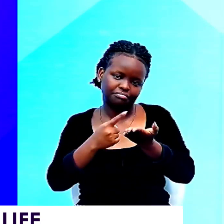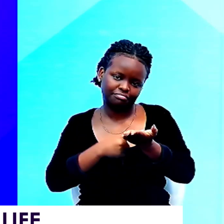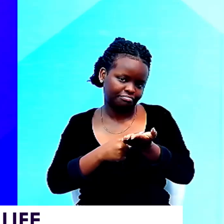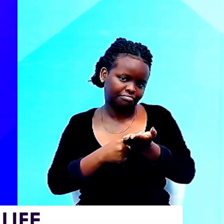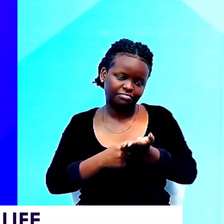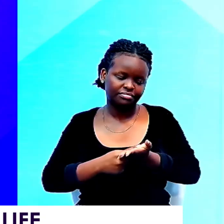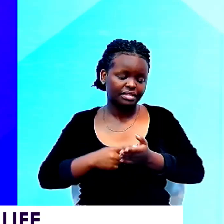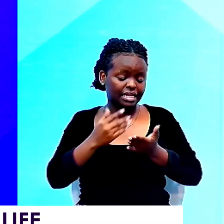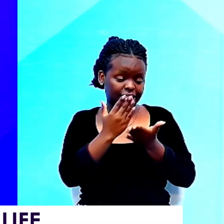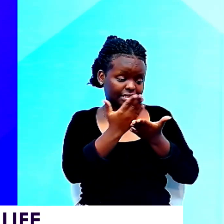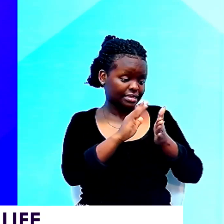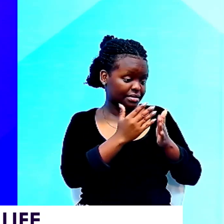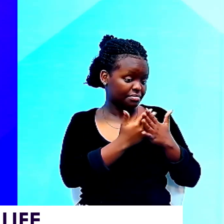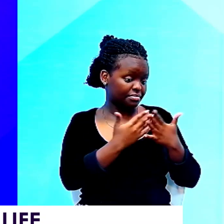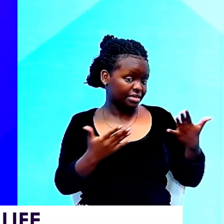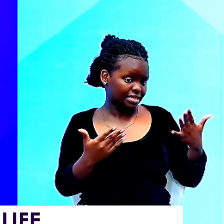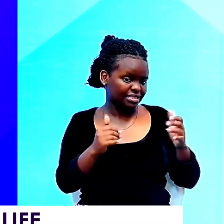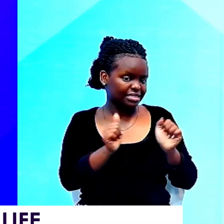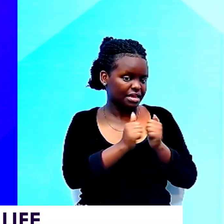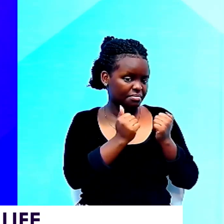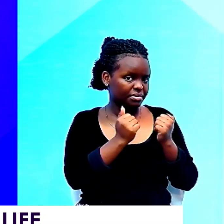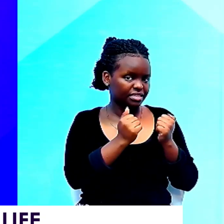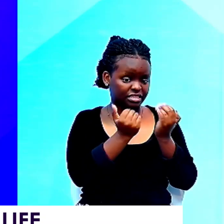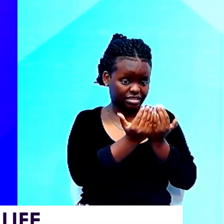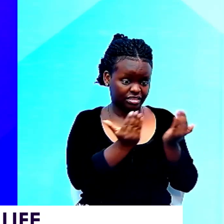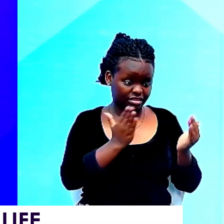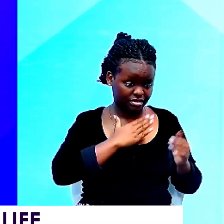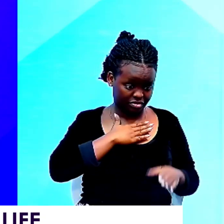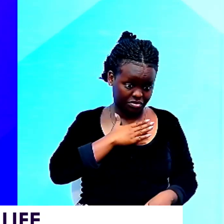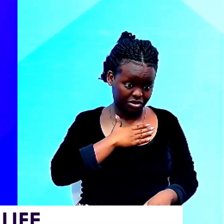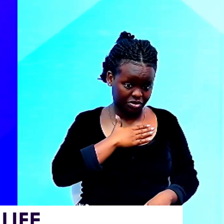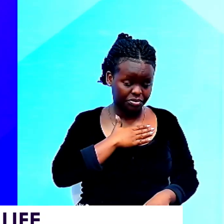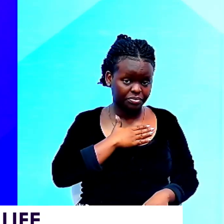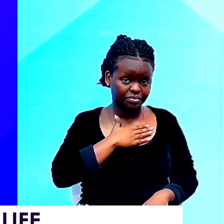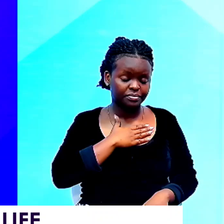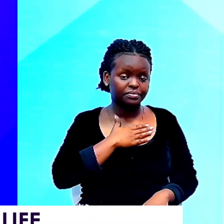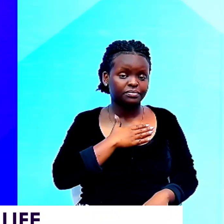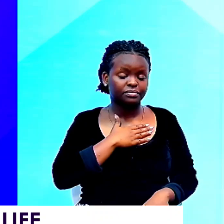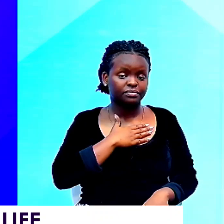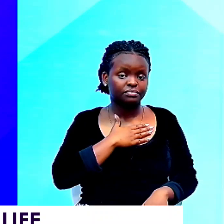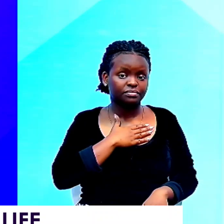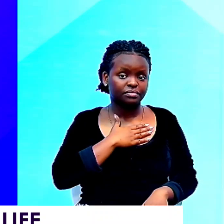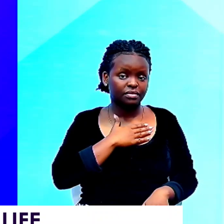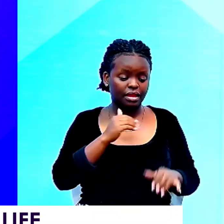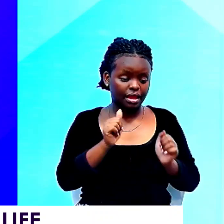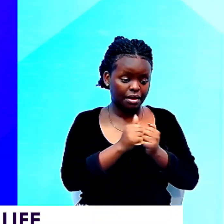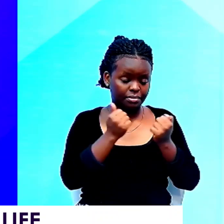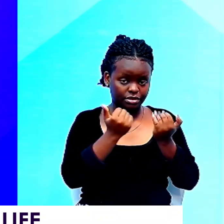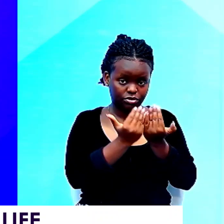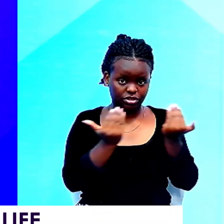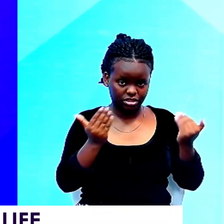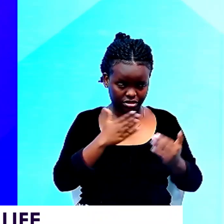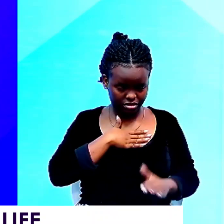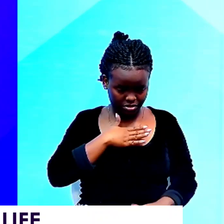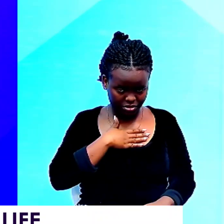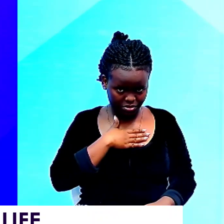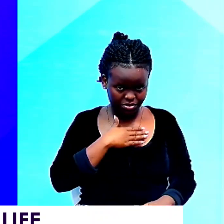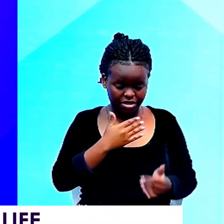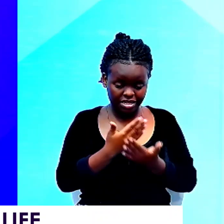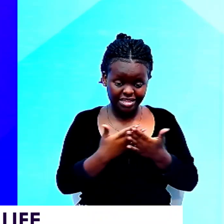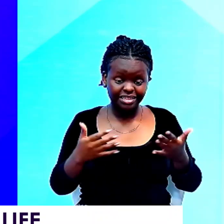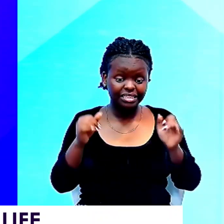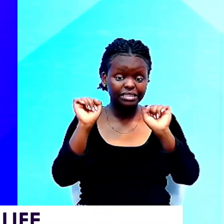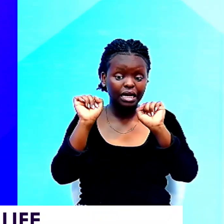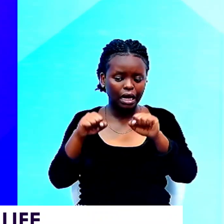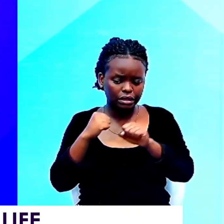that some of the things that happen, Right. that our children are coping or that are happening to our children are things that can be